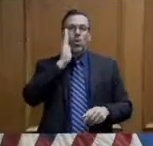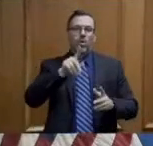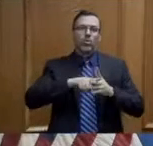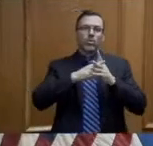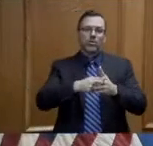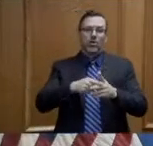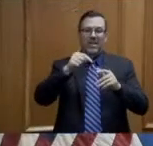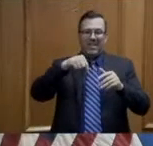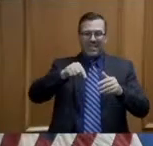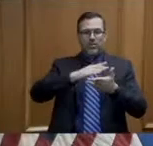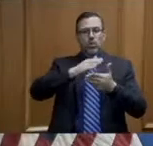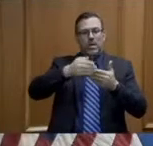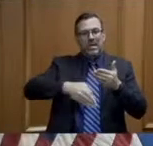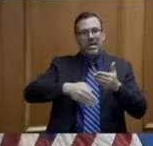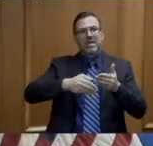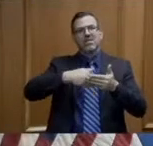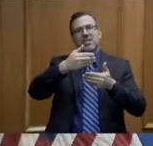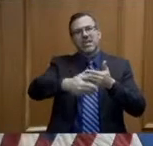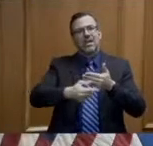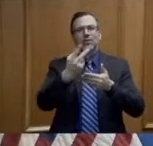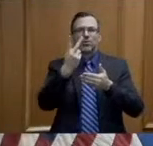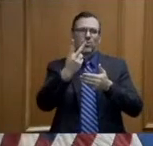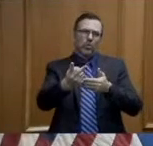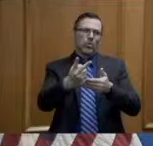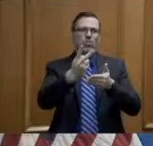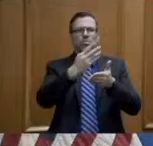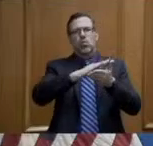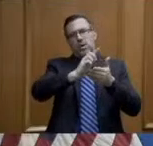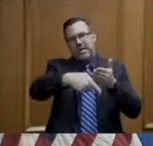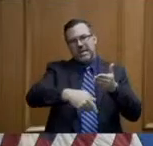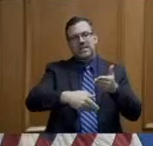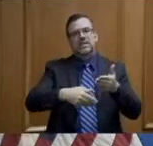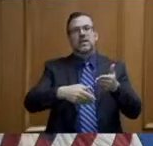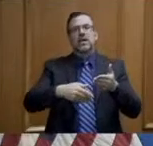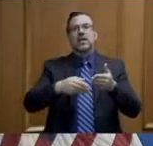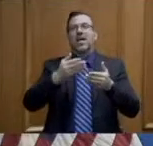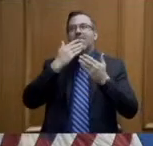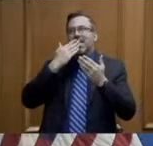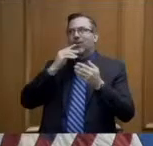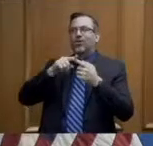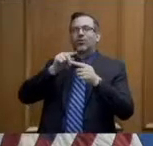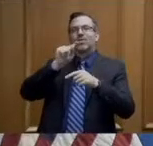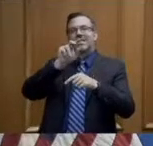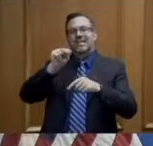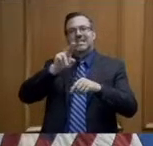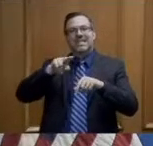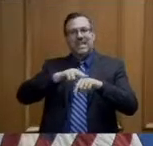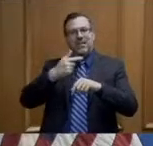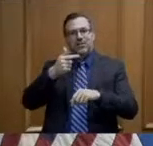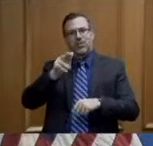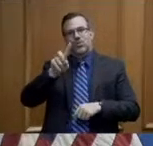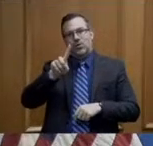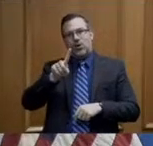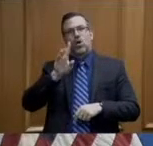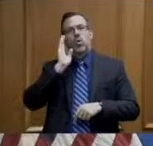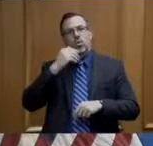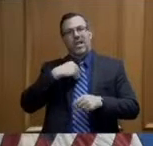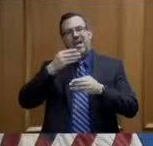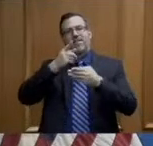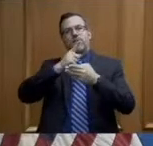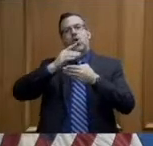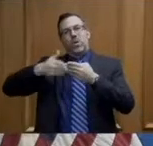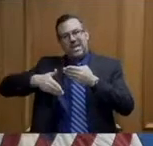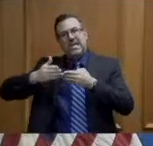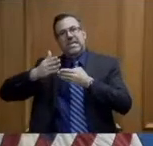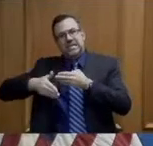2 weekends through the very valuable help of our partners, Tennessee National Guard, will allow for weekend testing. We